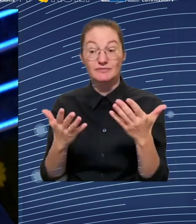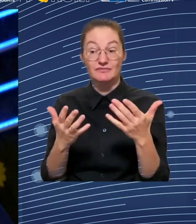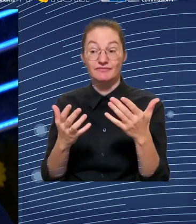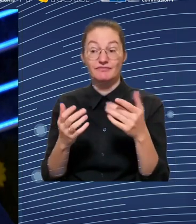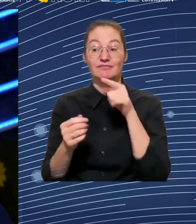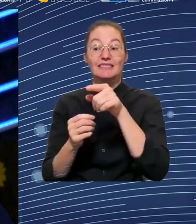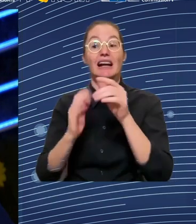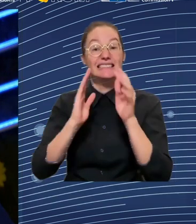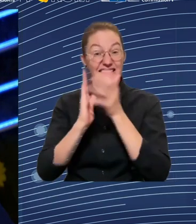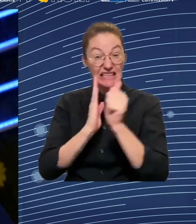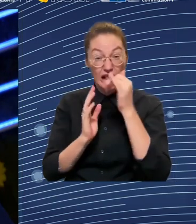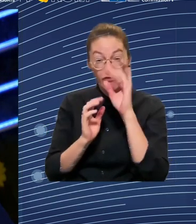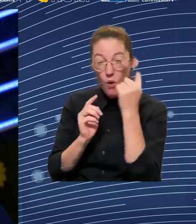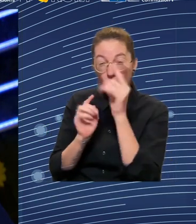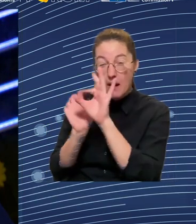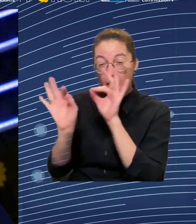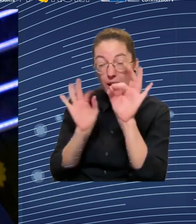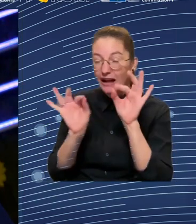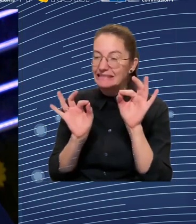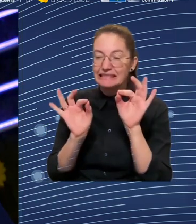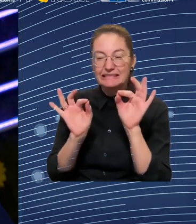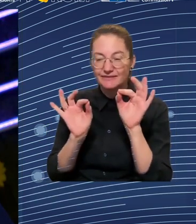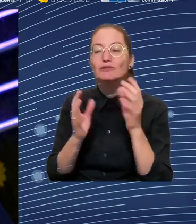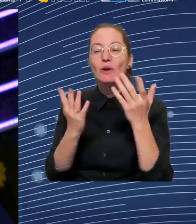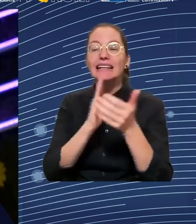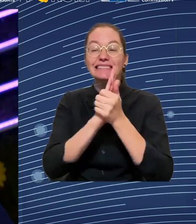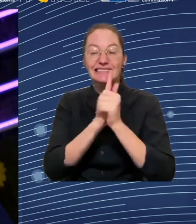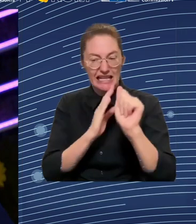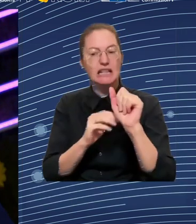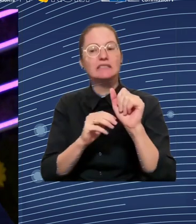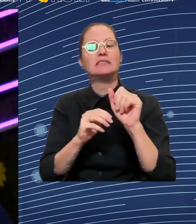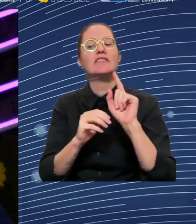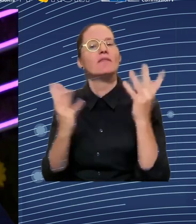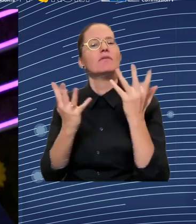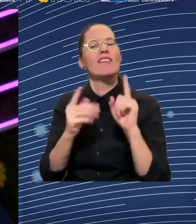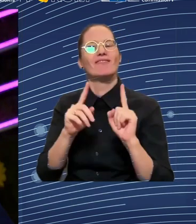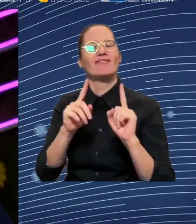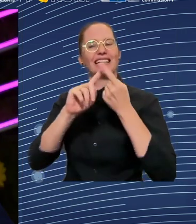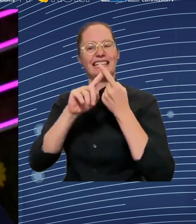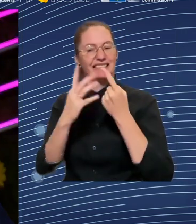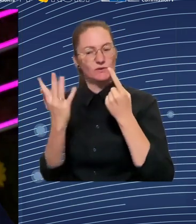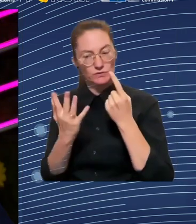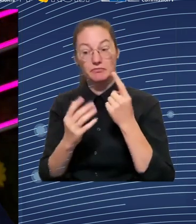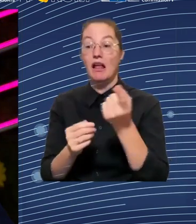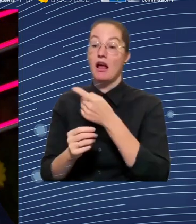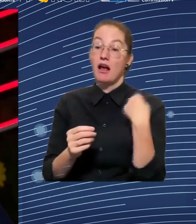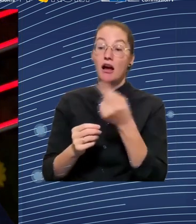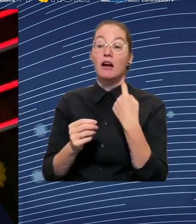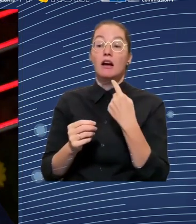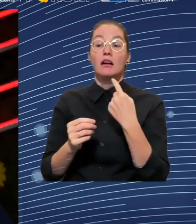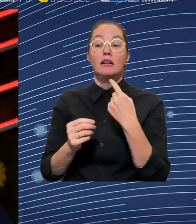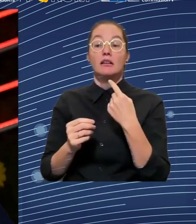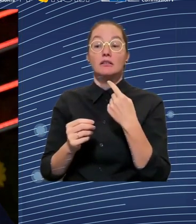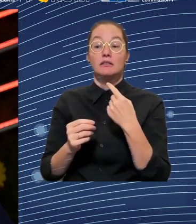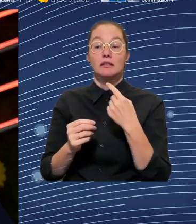step back to explain how we come up, I think, with those insights and why, actually. So you may all know